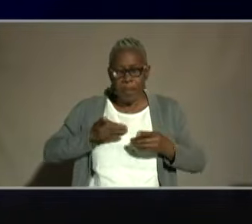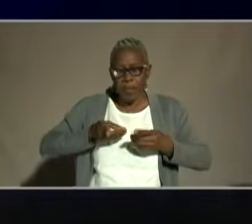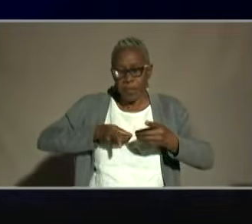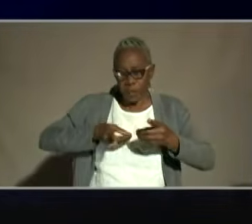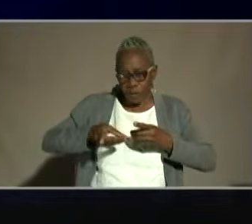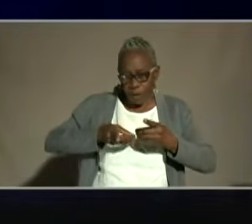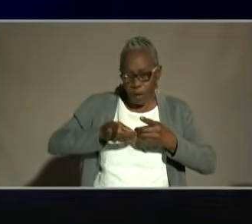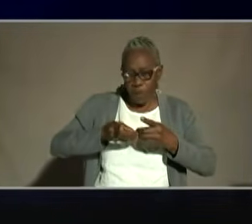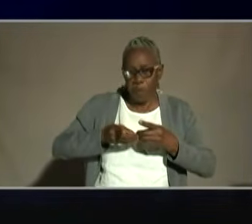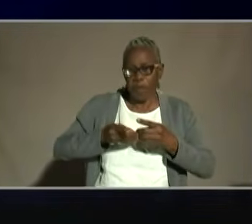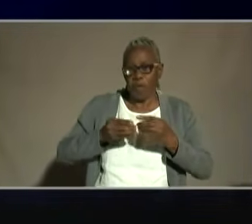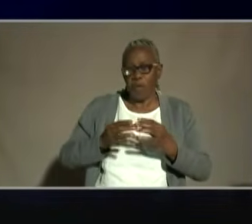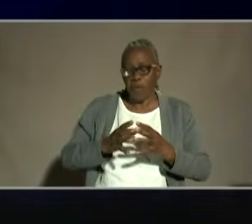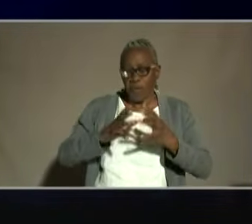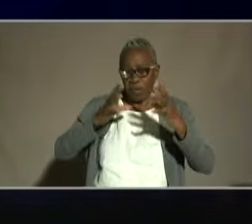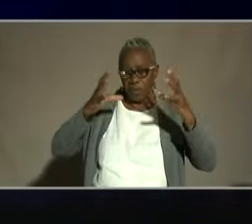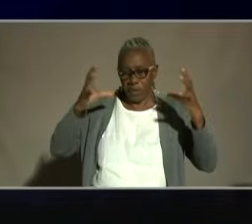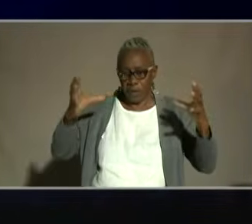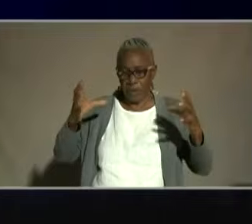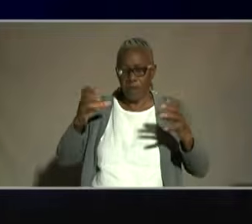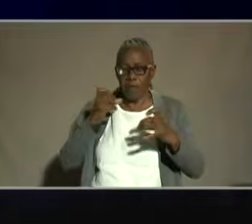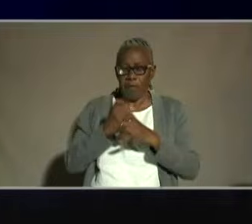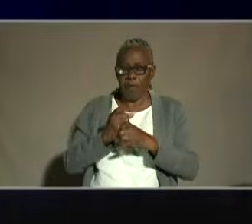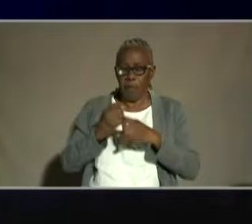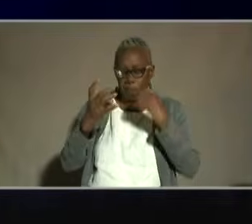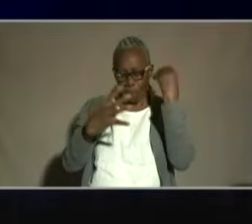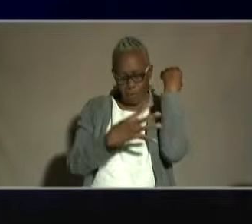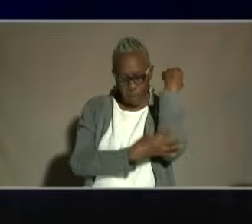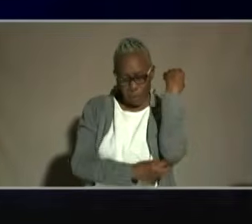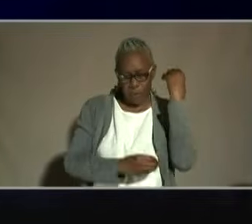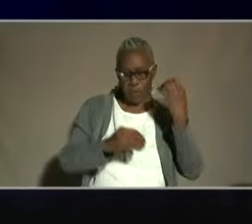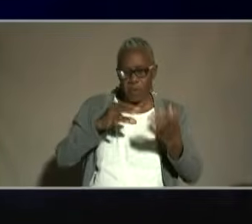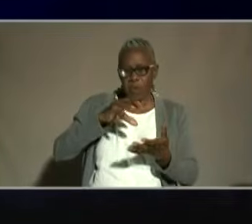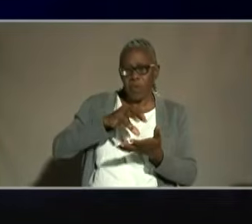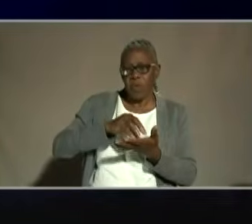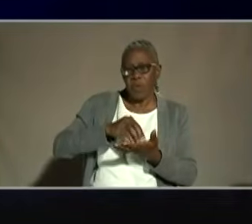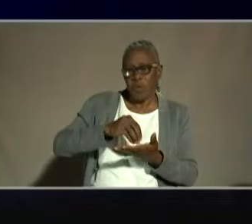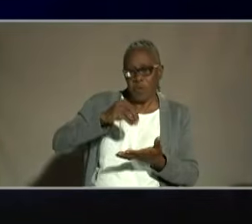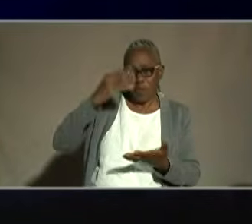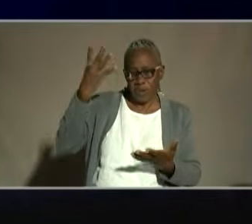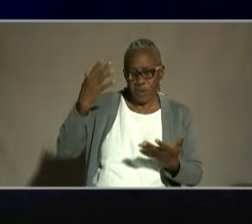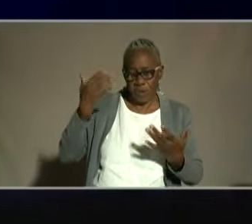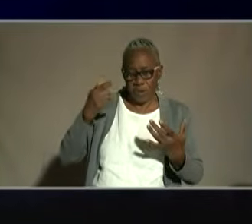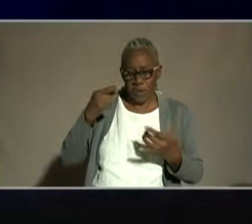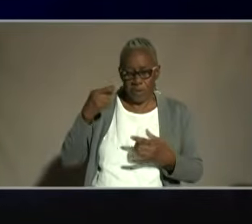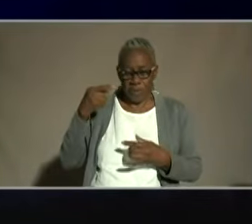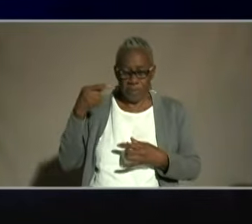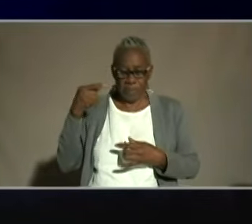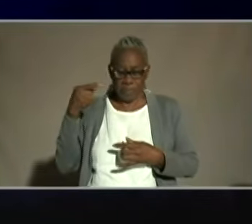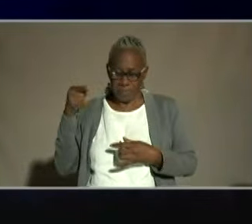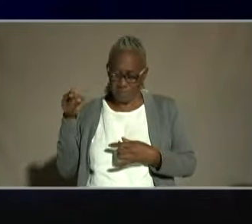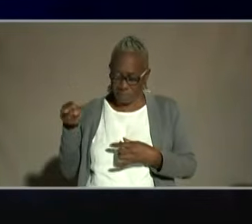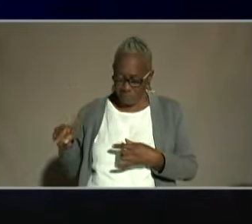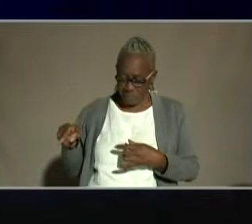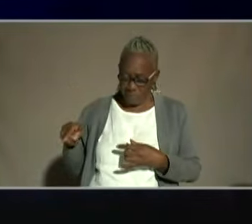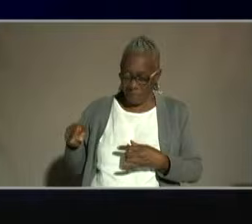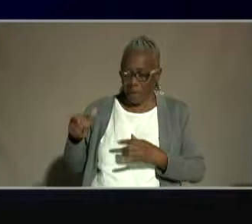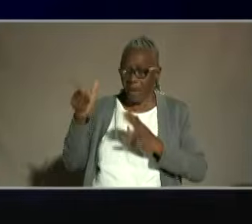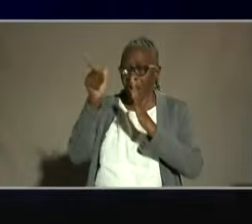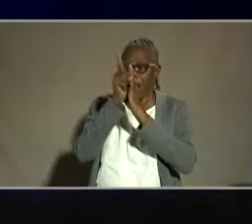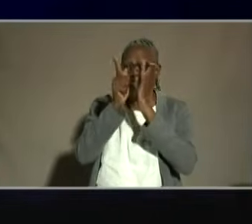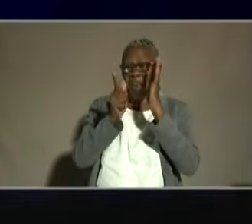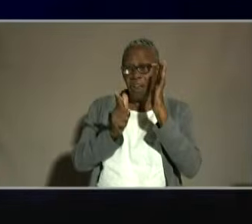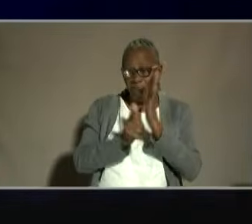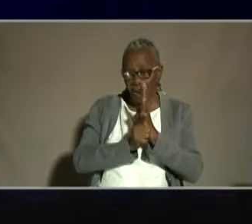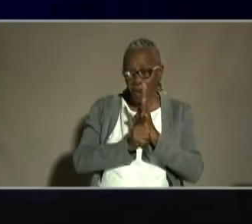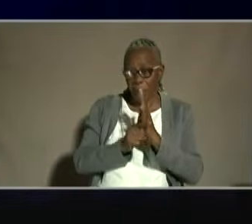of wealth from the poor to the rich. He, the Toponaris lawyer, has made billions